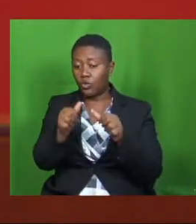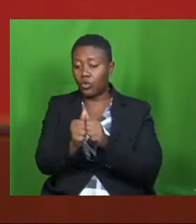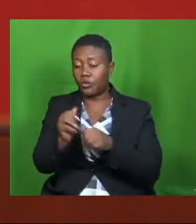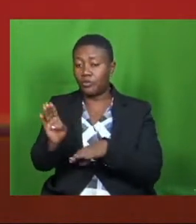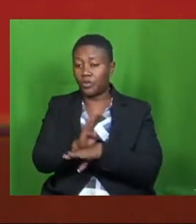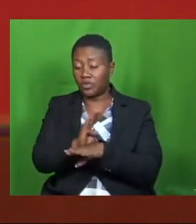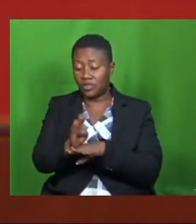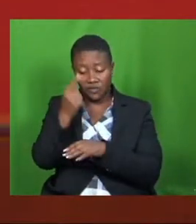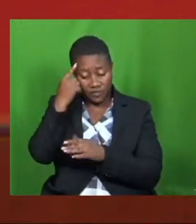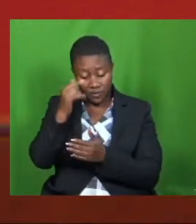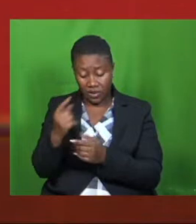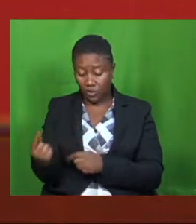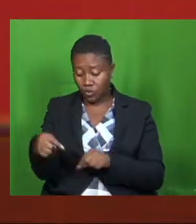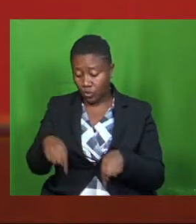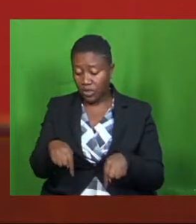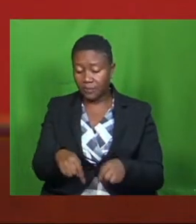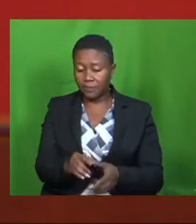we